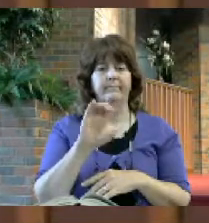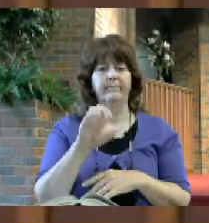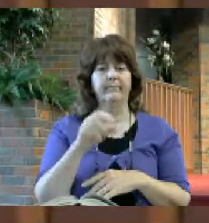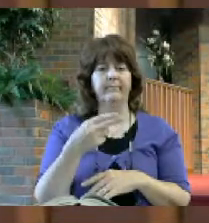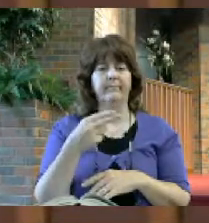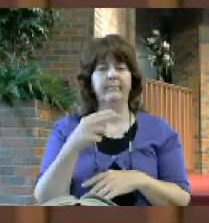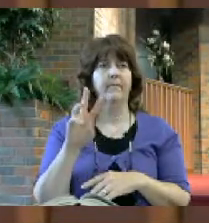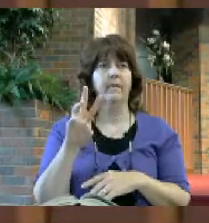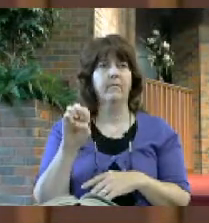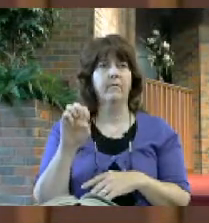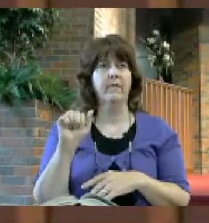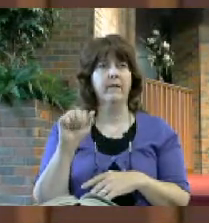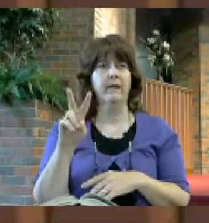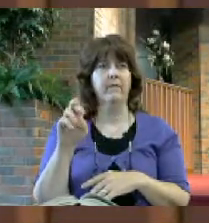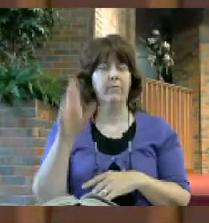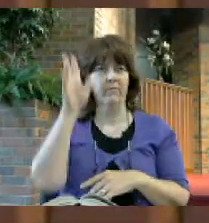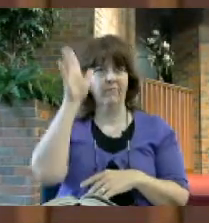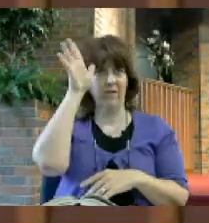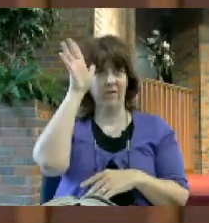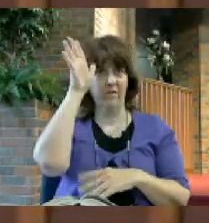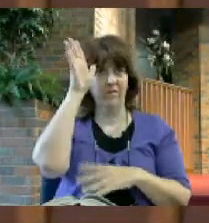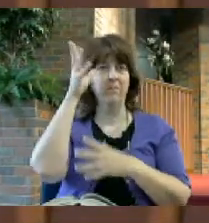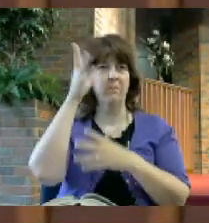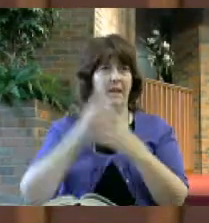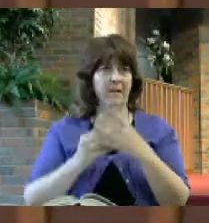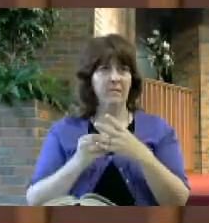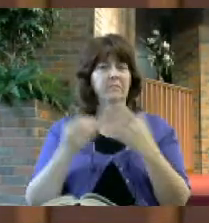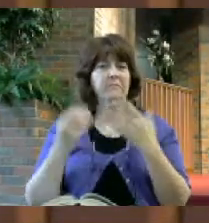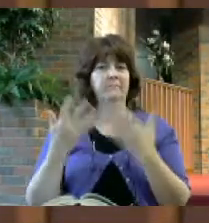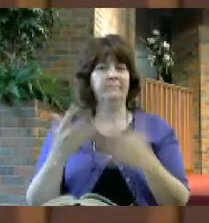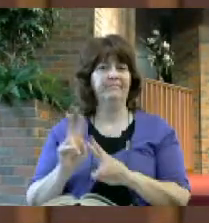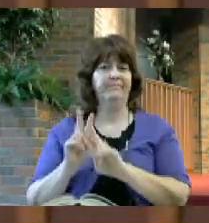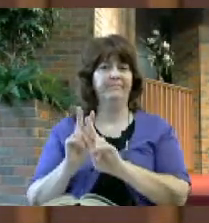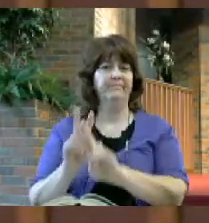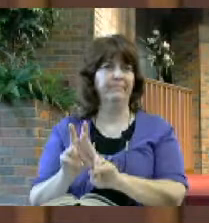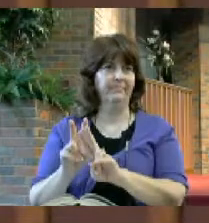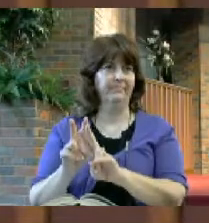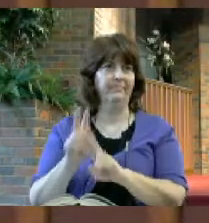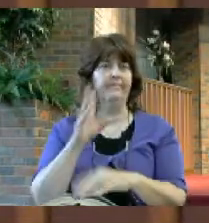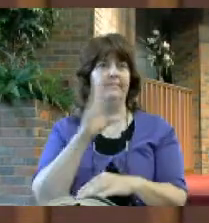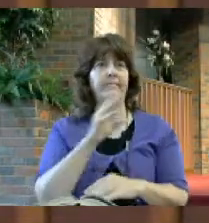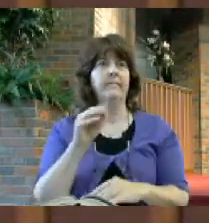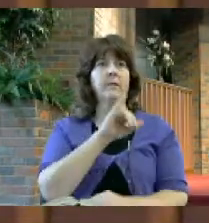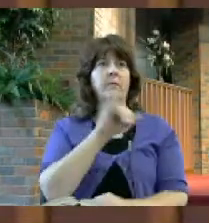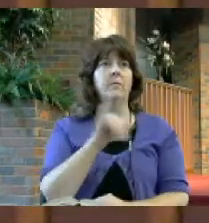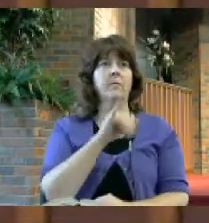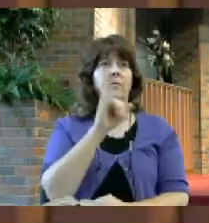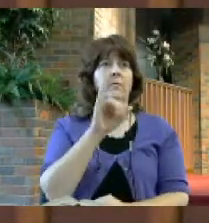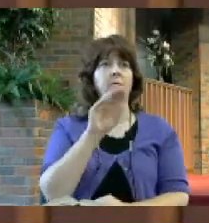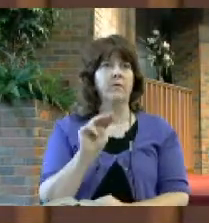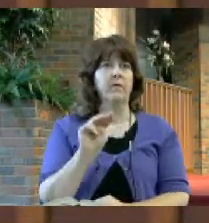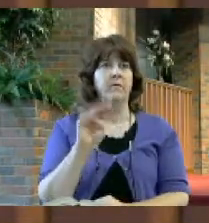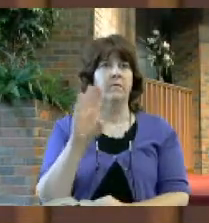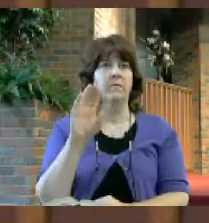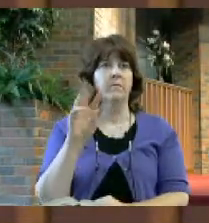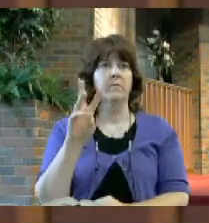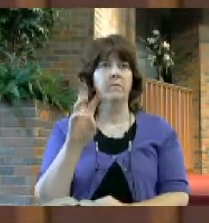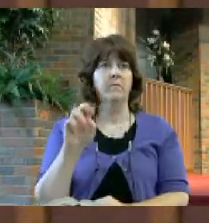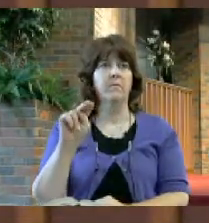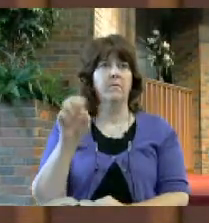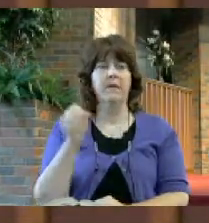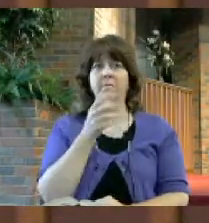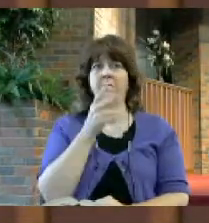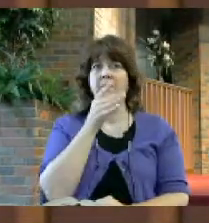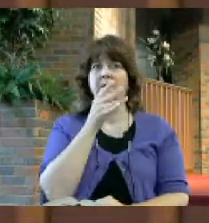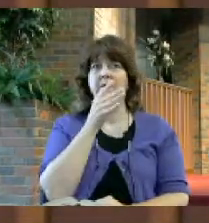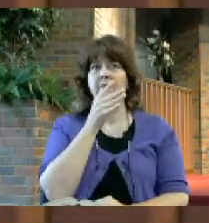Monday. Also, Jim Bowen and his family, the death of his mother, Emma Bowen, and that funeral was this past Friday in